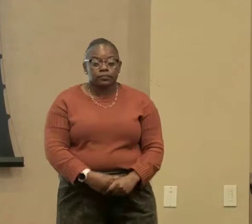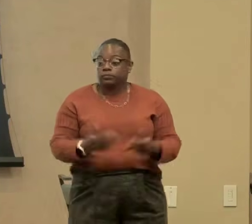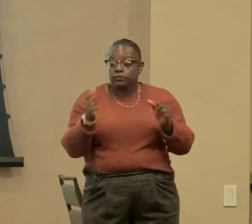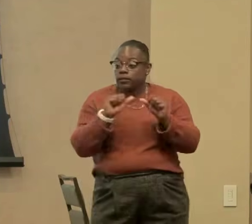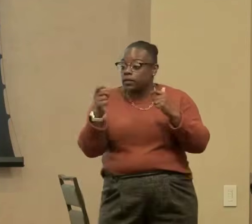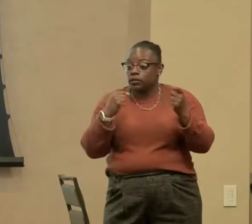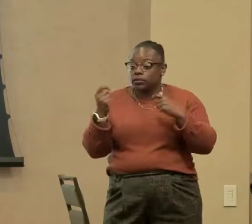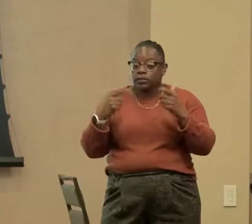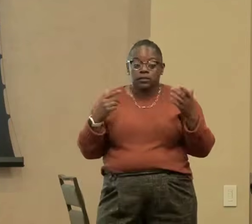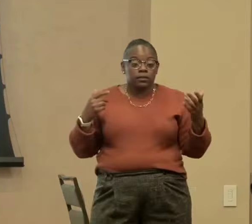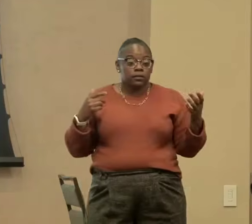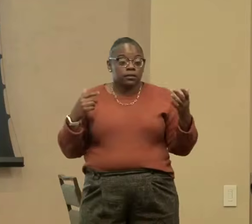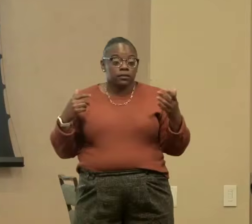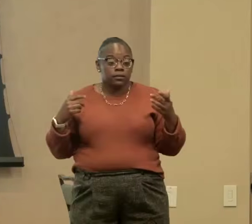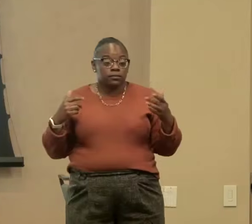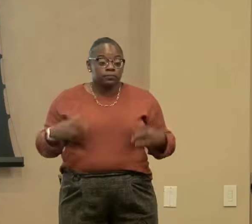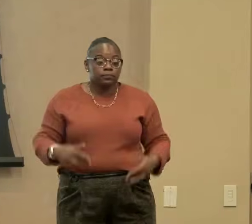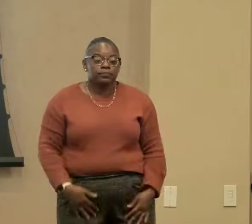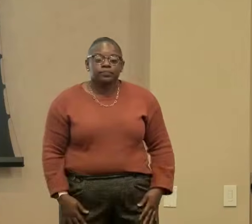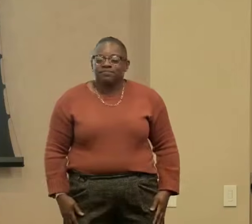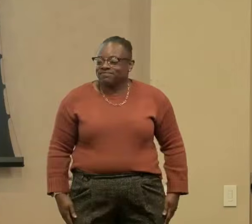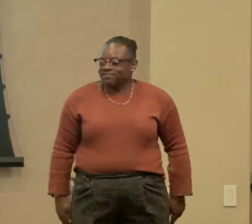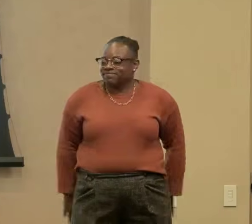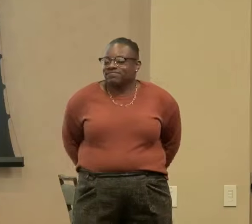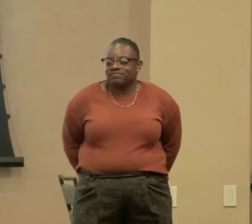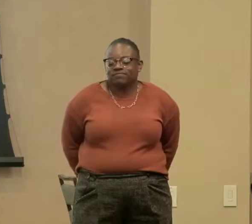any questions for before? Oh, comment?